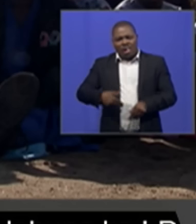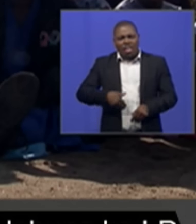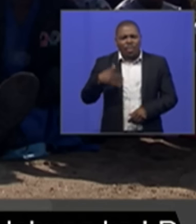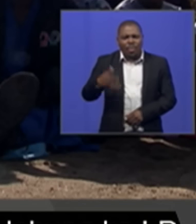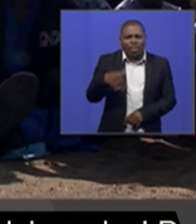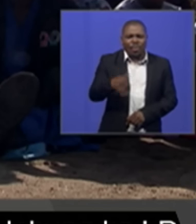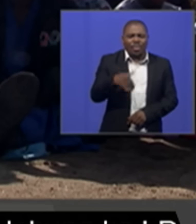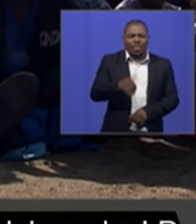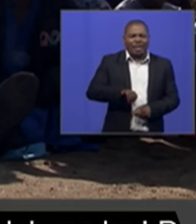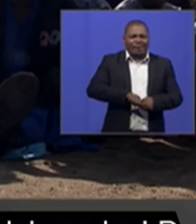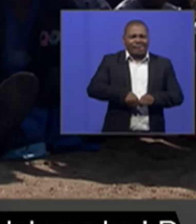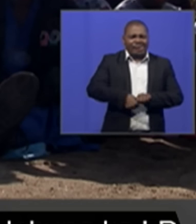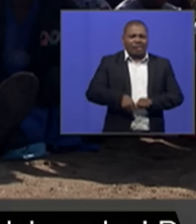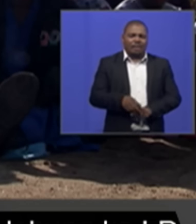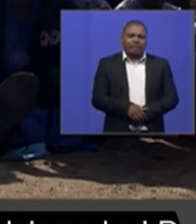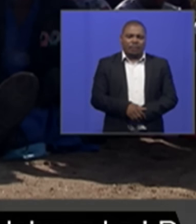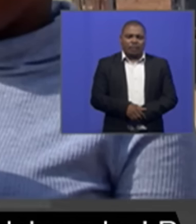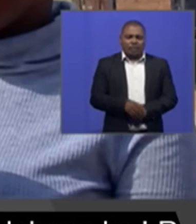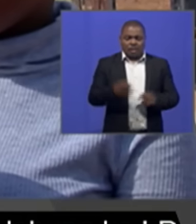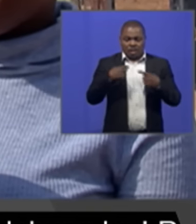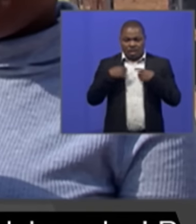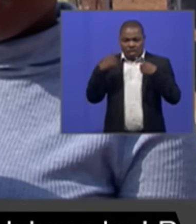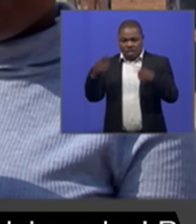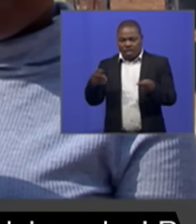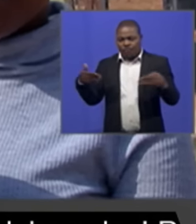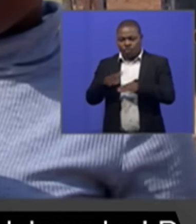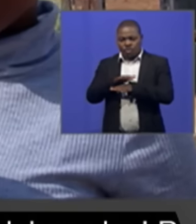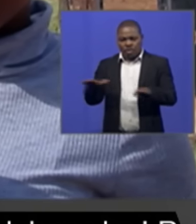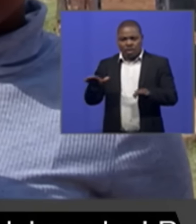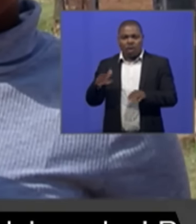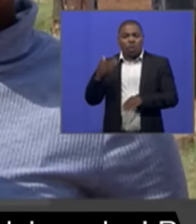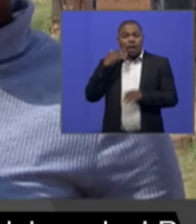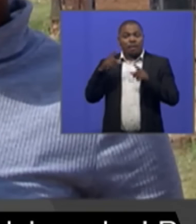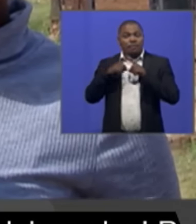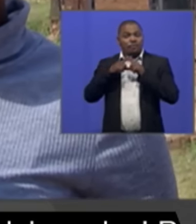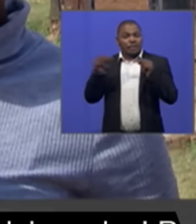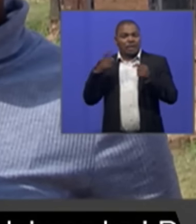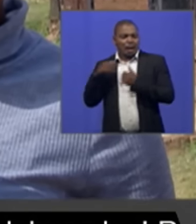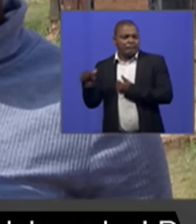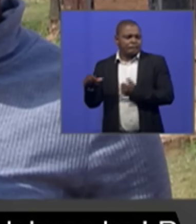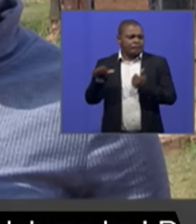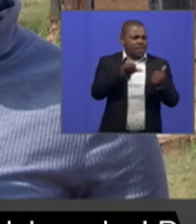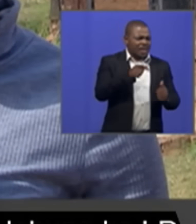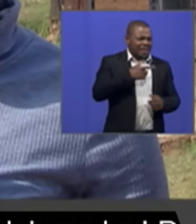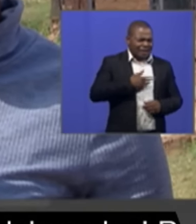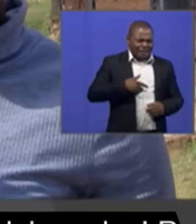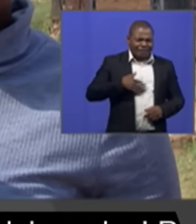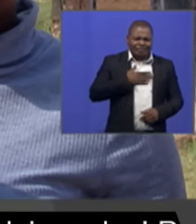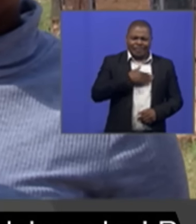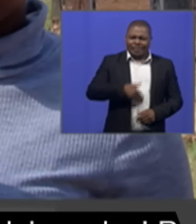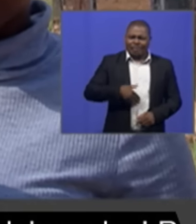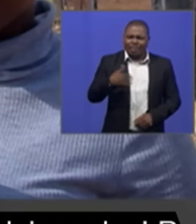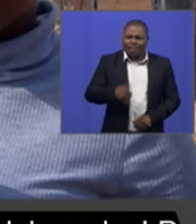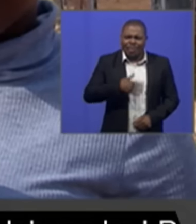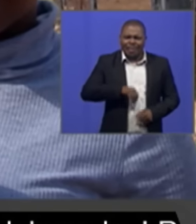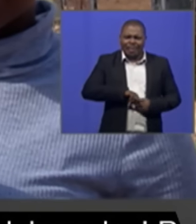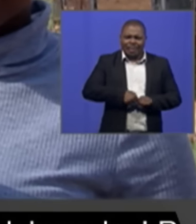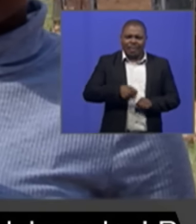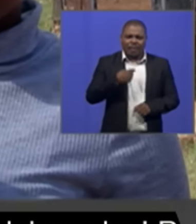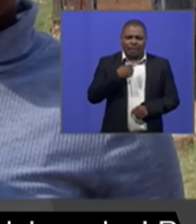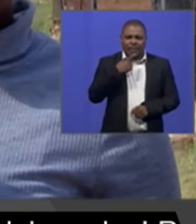dingwe. We went to the funeral, then when I came back, beginokwa few stomach cramps, then kanwa